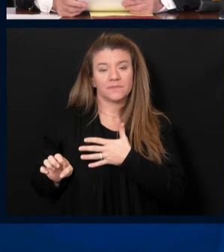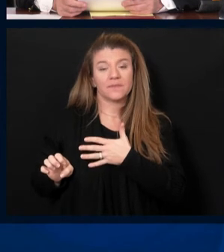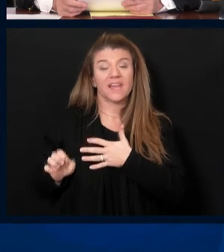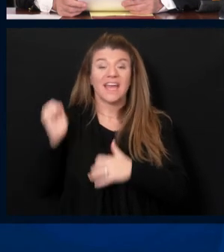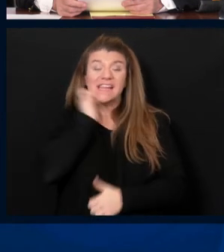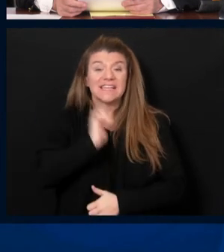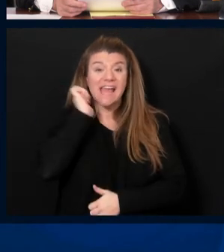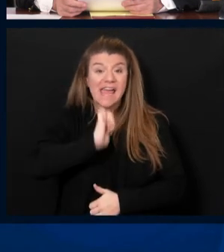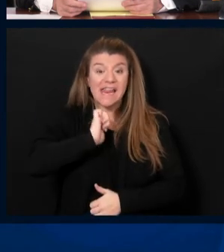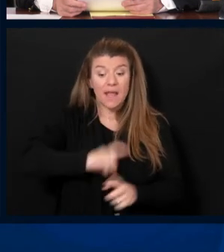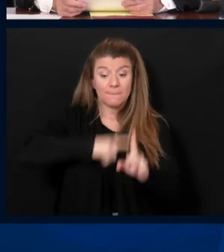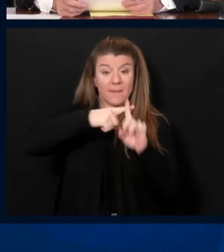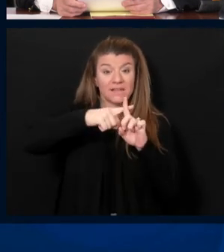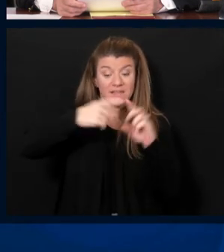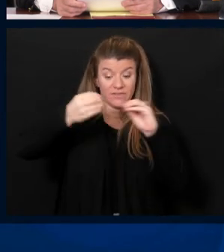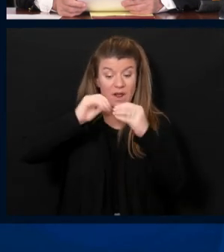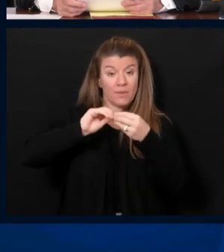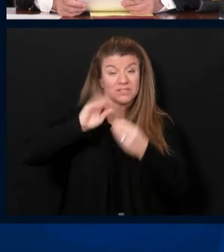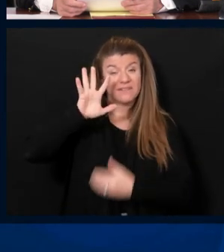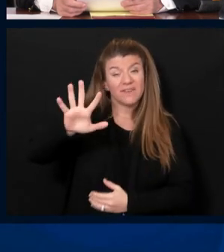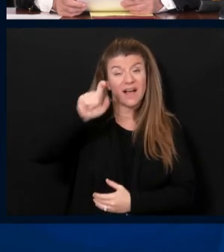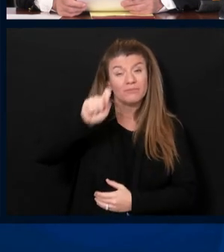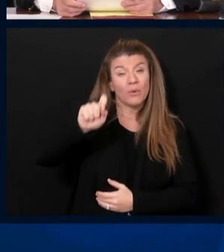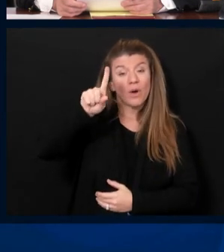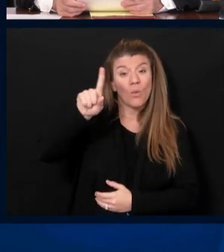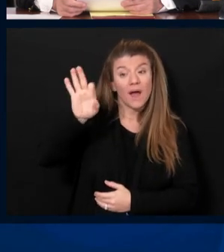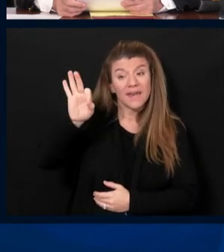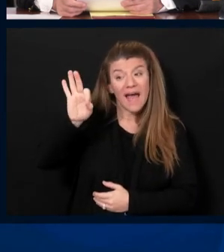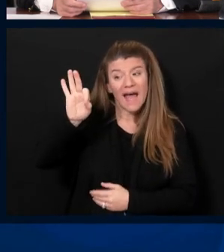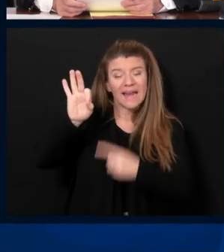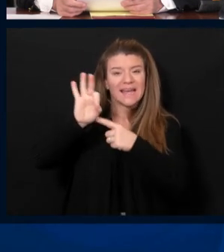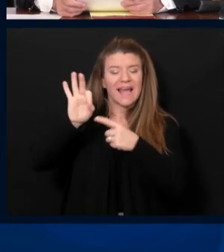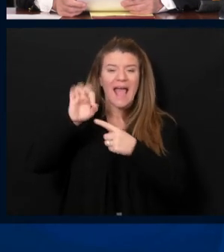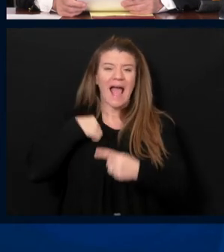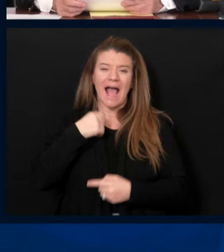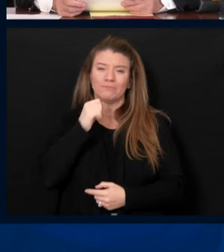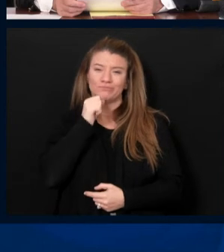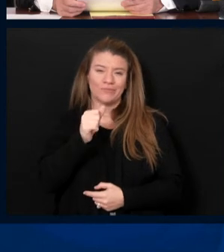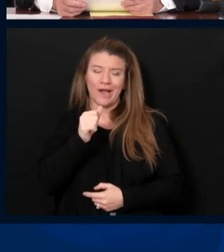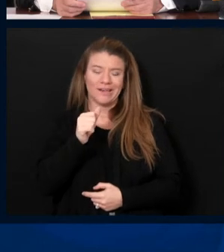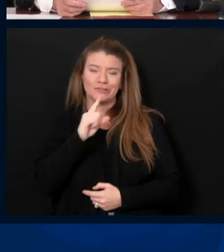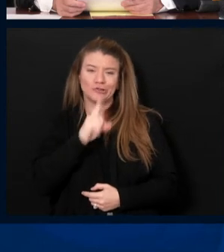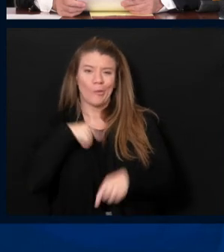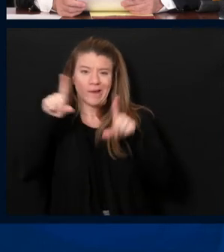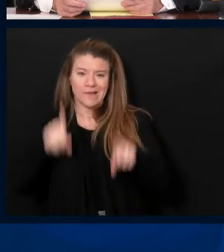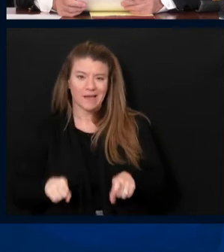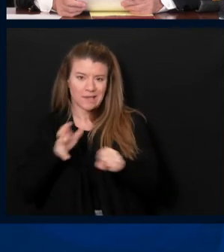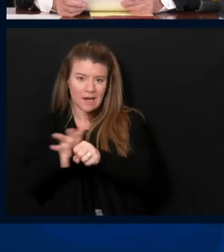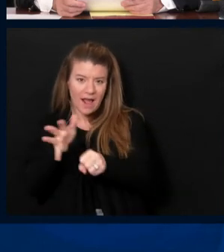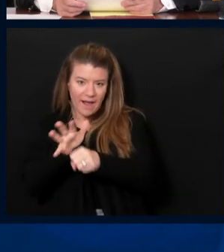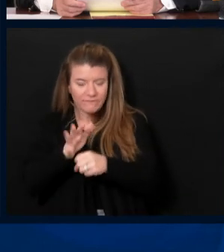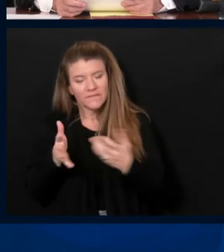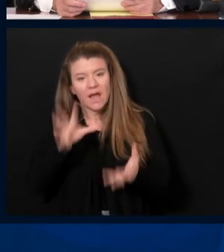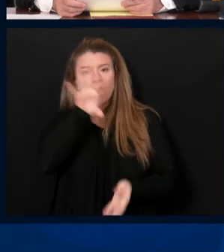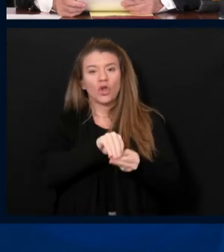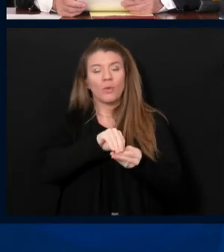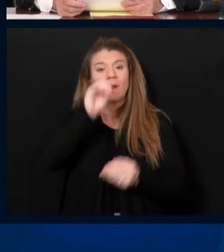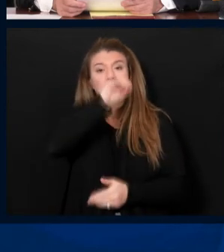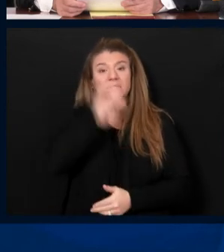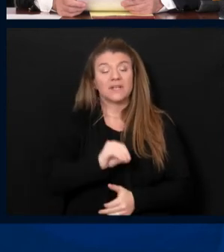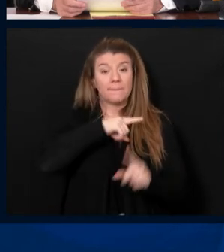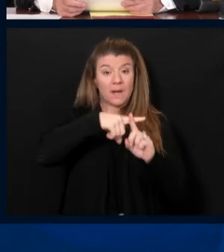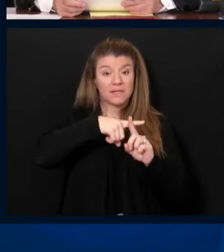daily positivity rate is 5.19. We probably didn't test a lot. Our cumulative percent positive